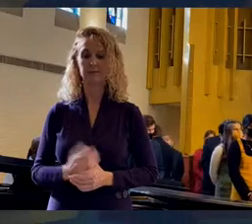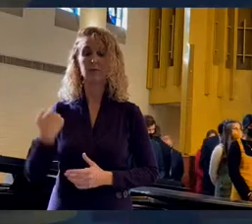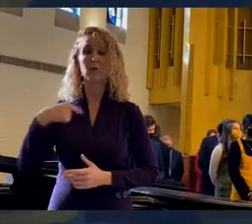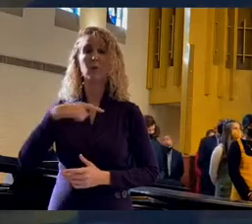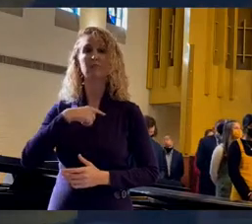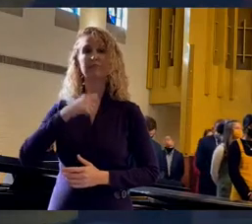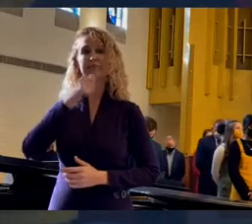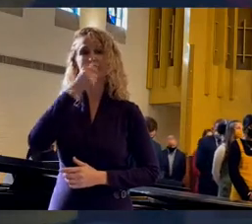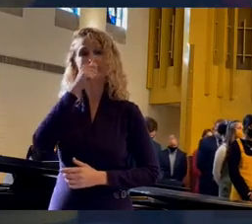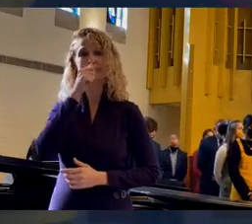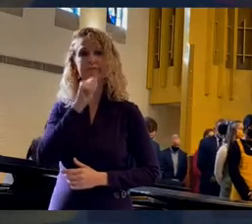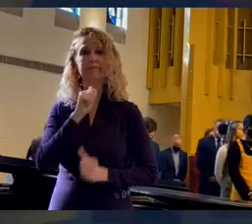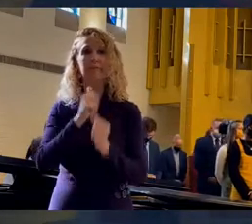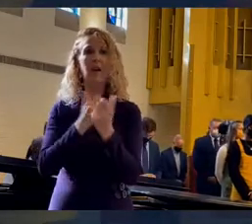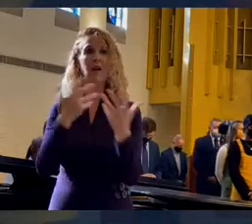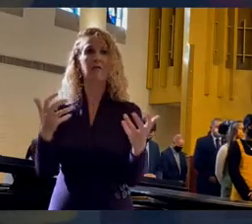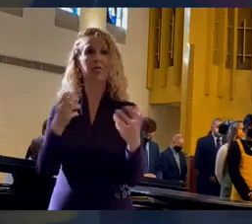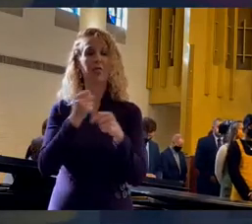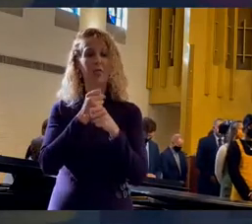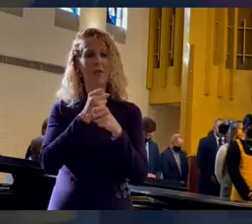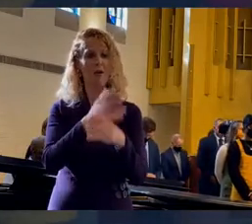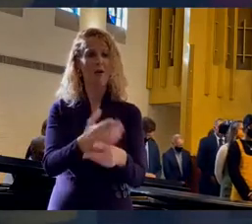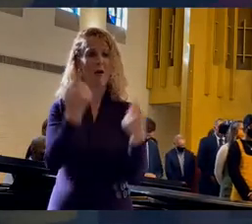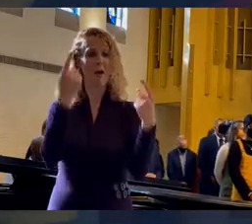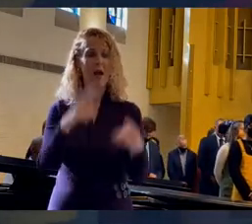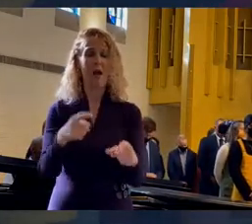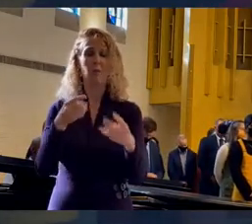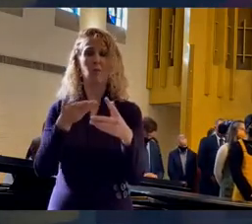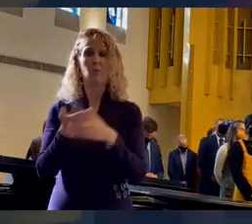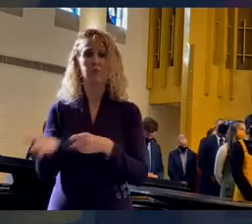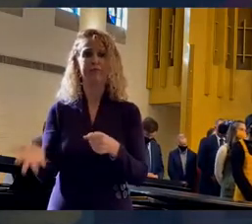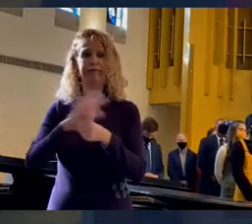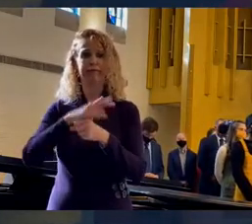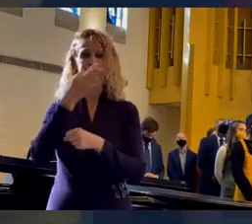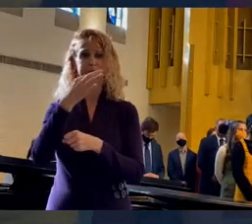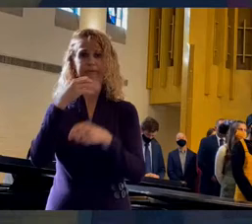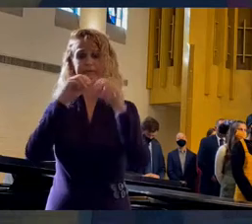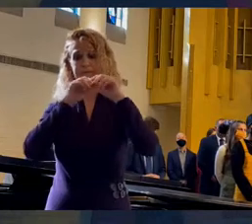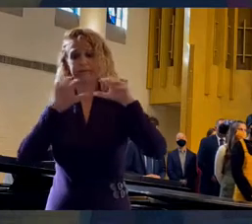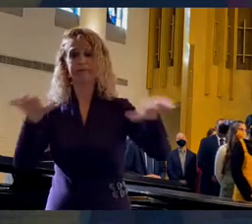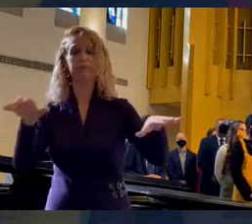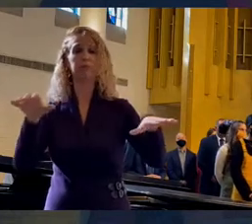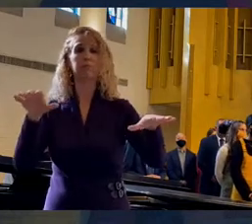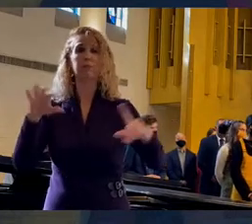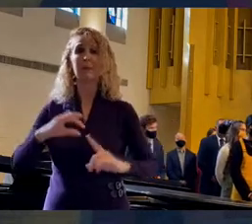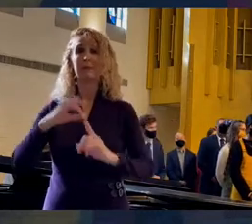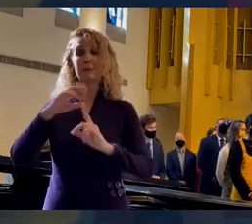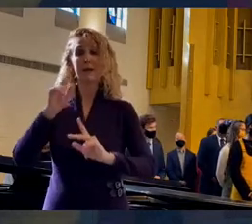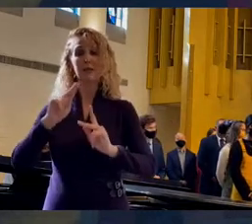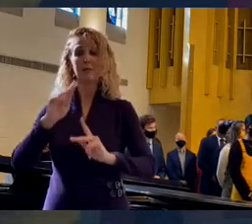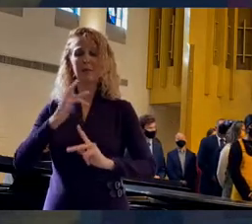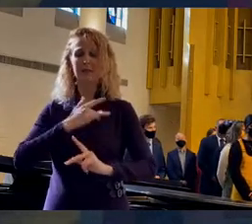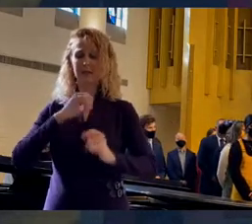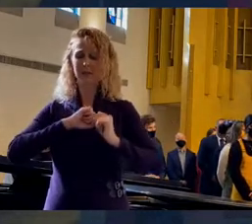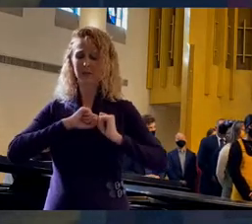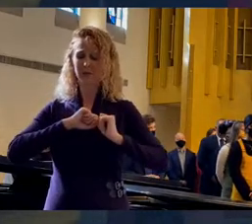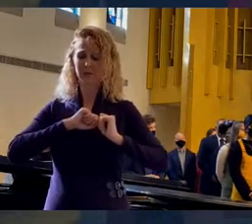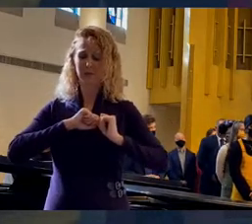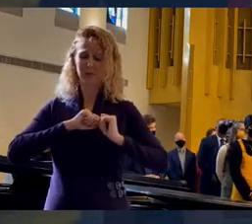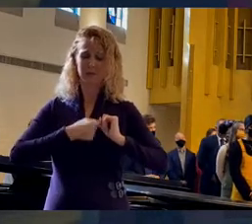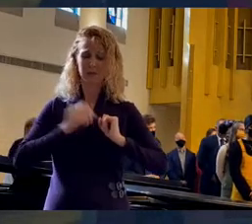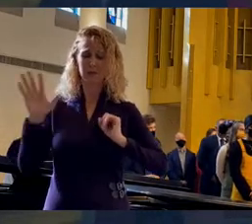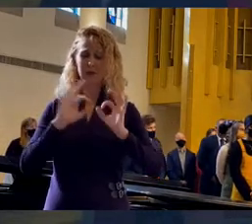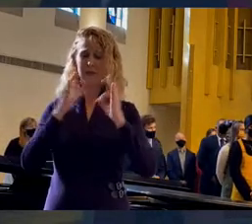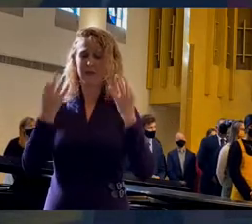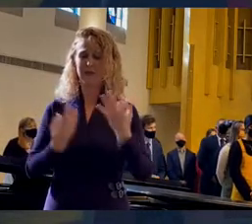As we cope with all that has been caused and exposed by the COVID-19 pandemic, and especially those grieving the loss of loved